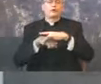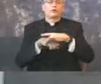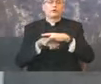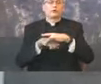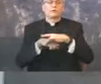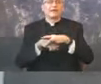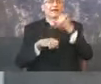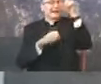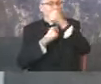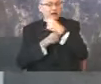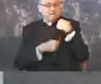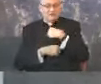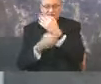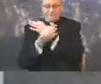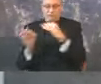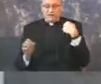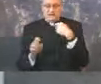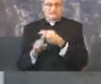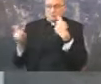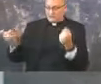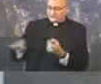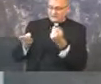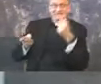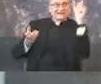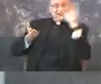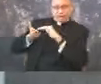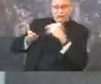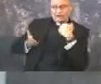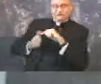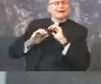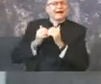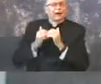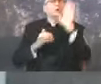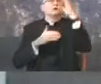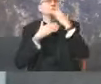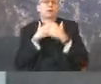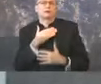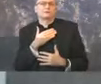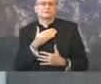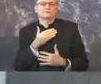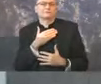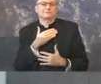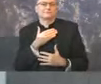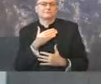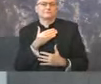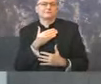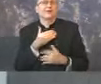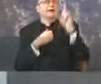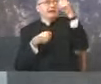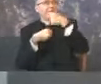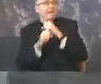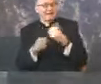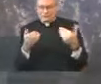us and has freed us from our sins by his blood, who has made us into a